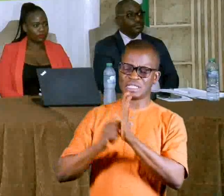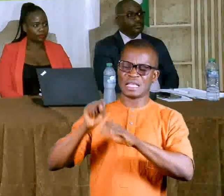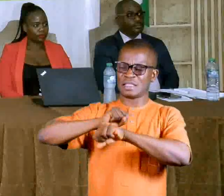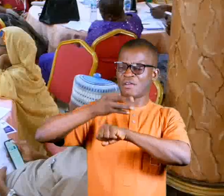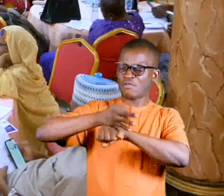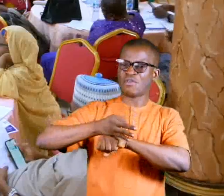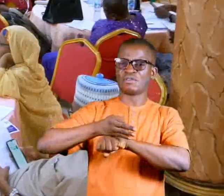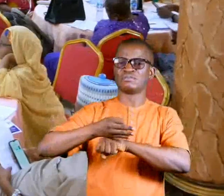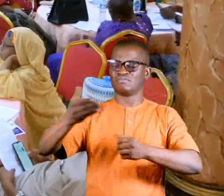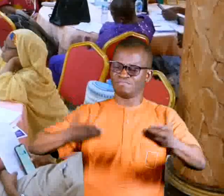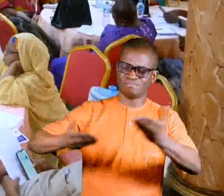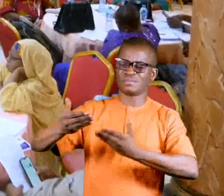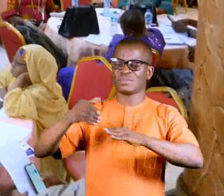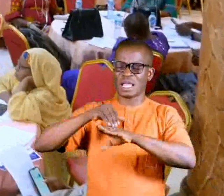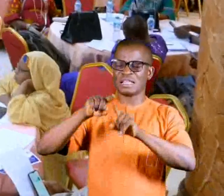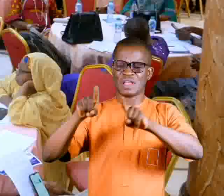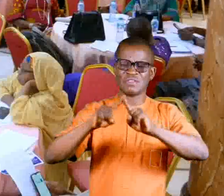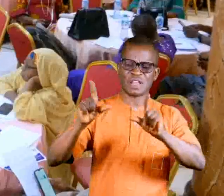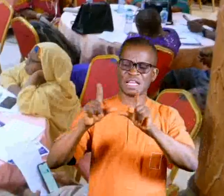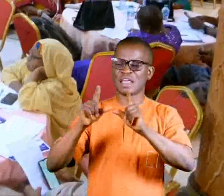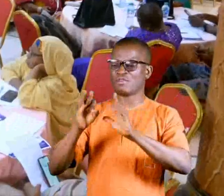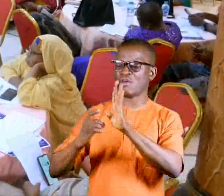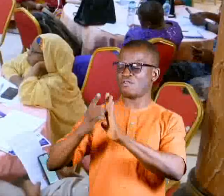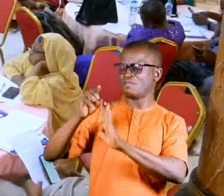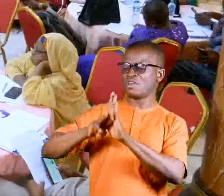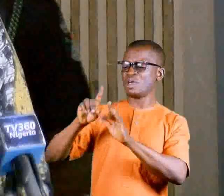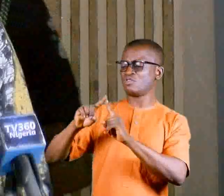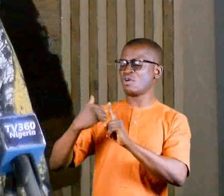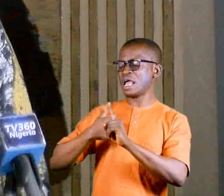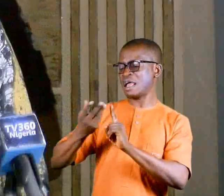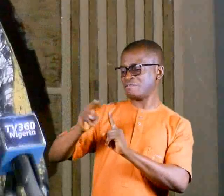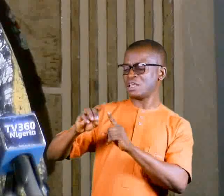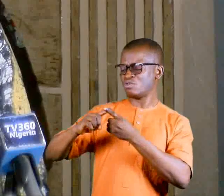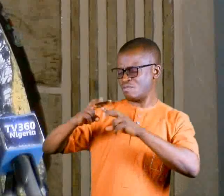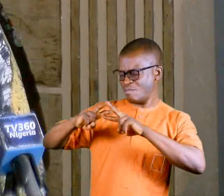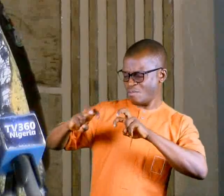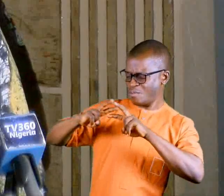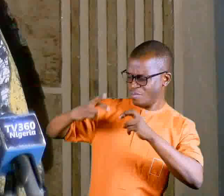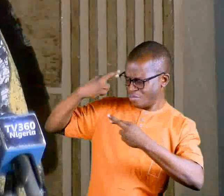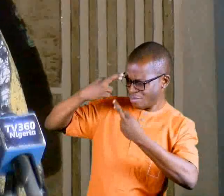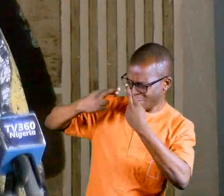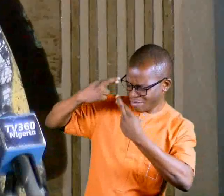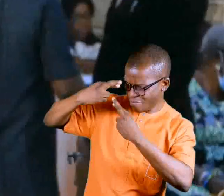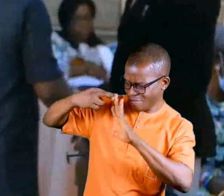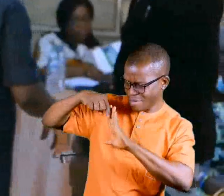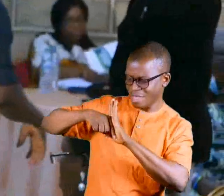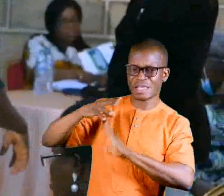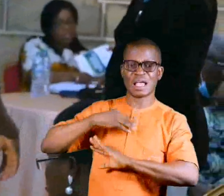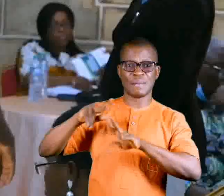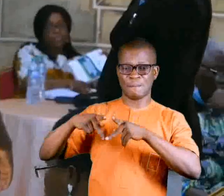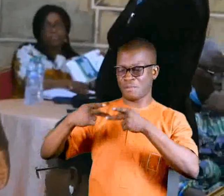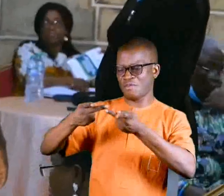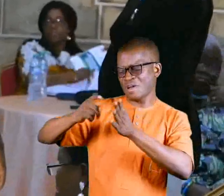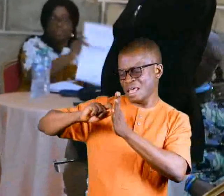state task forces together who are at different levels of development, and to have them assess, do a reflection, an internal reflection,